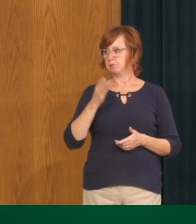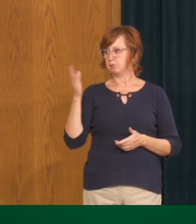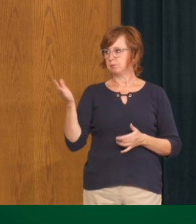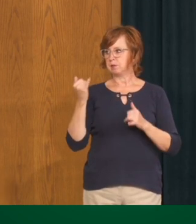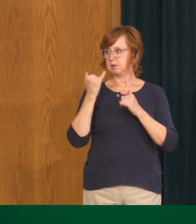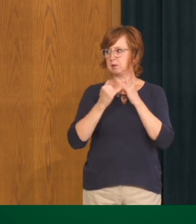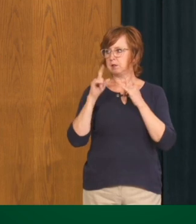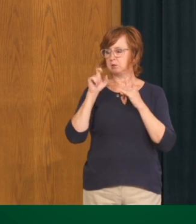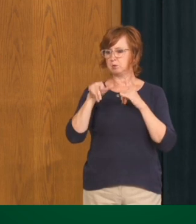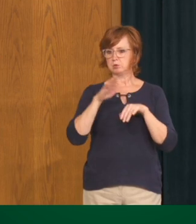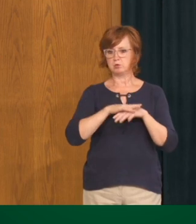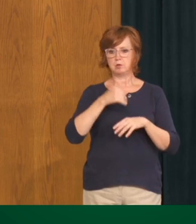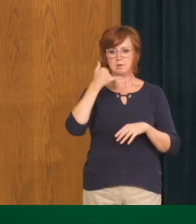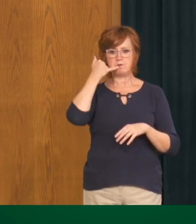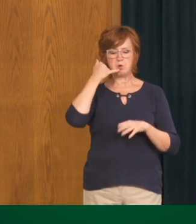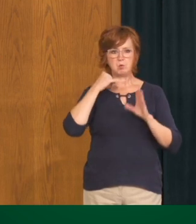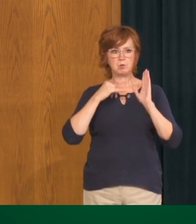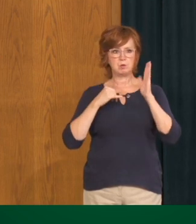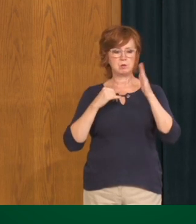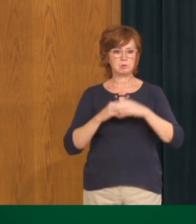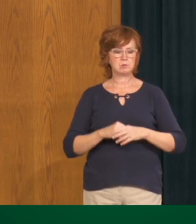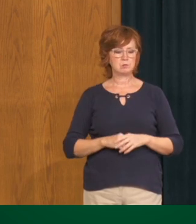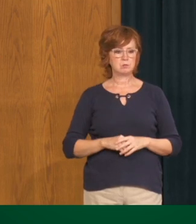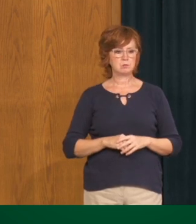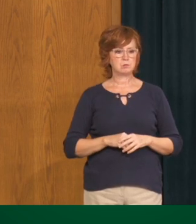And we have our last question on the phone line.